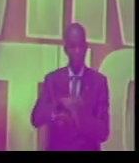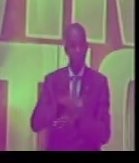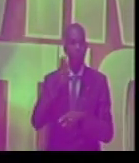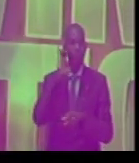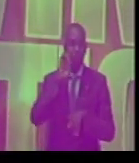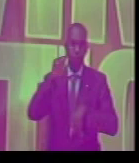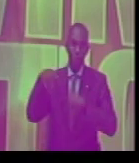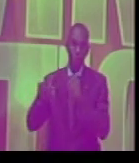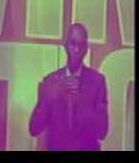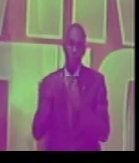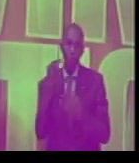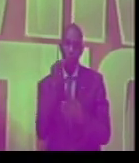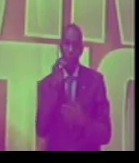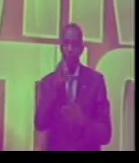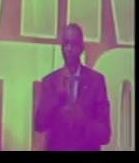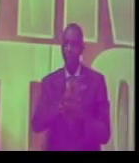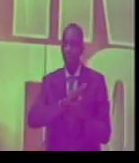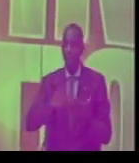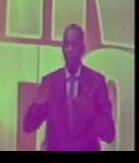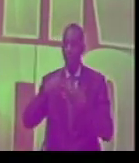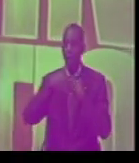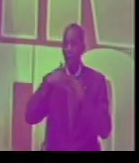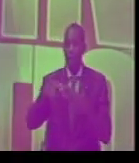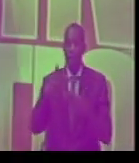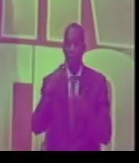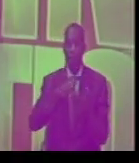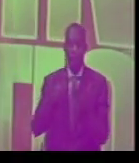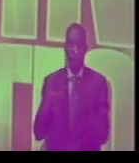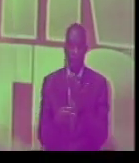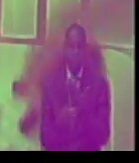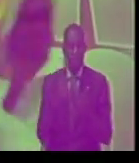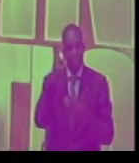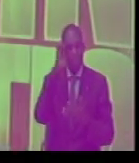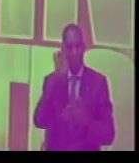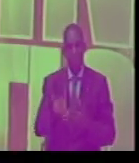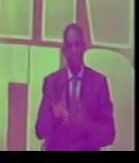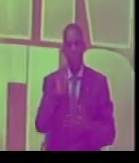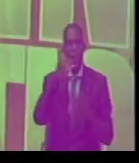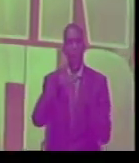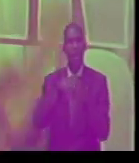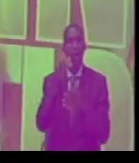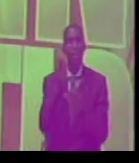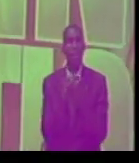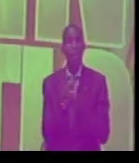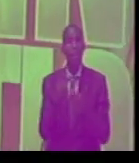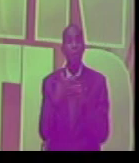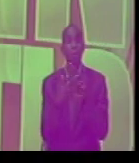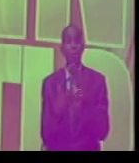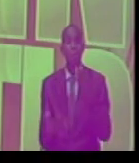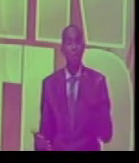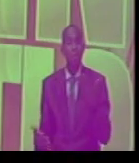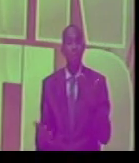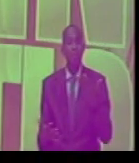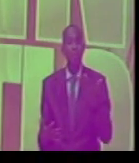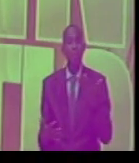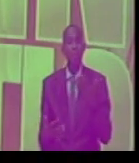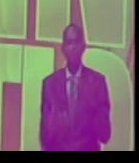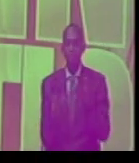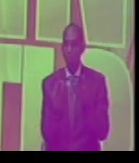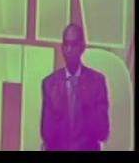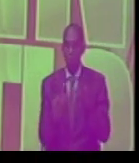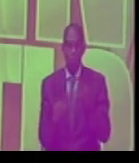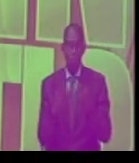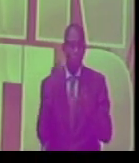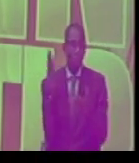night, brethren, I went home. You know, a week after that crusade, I discovered